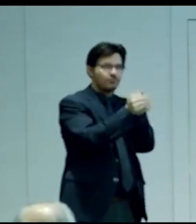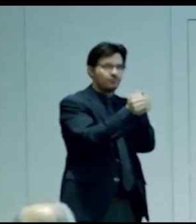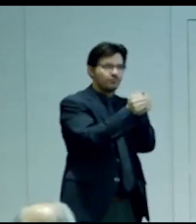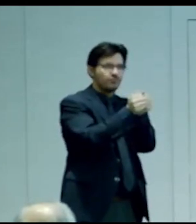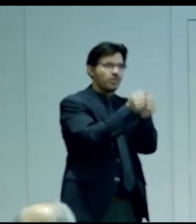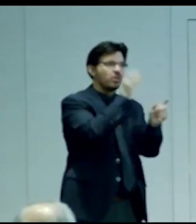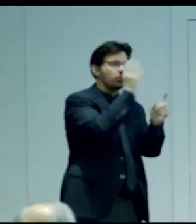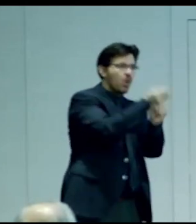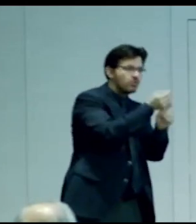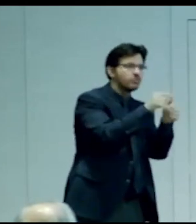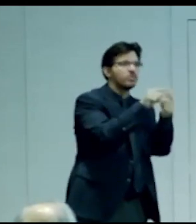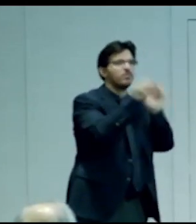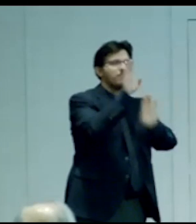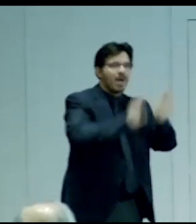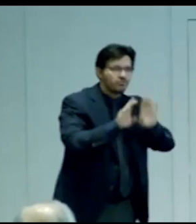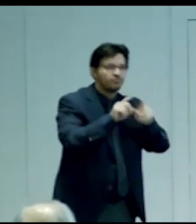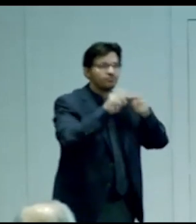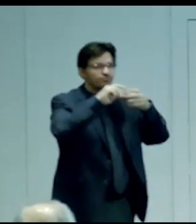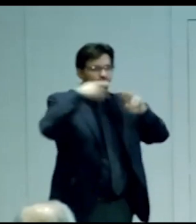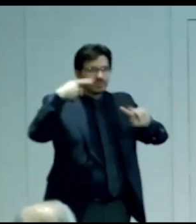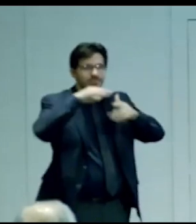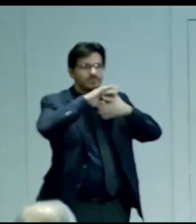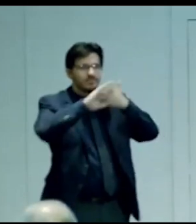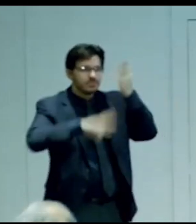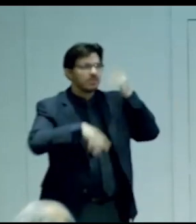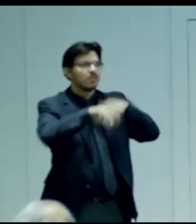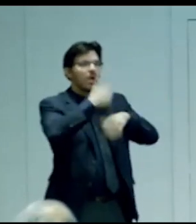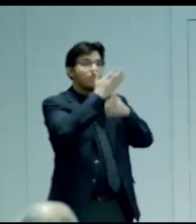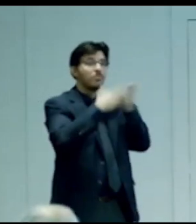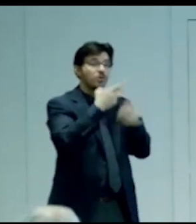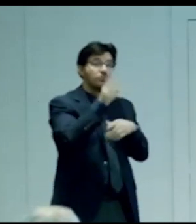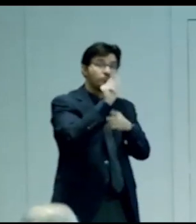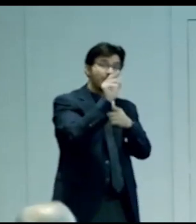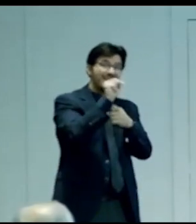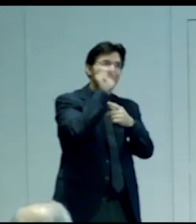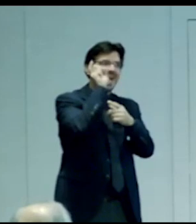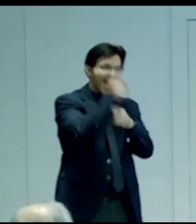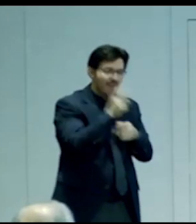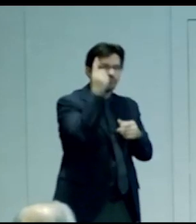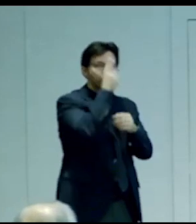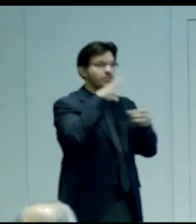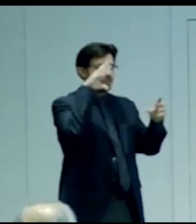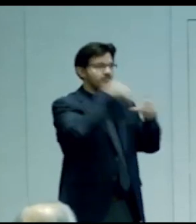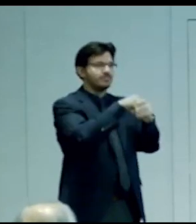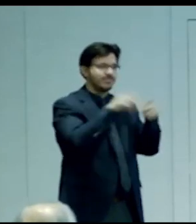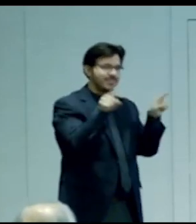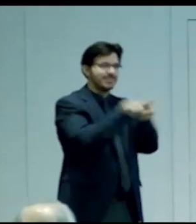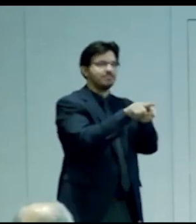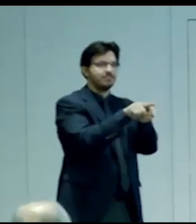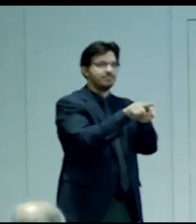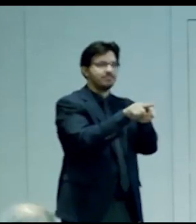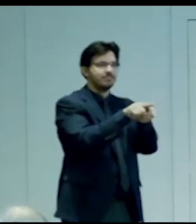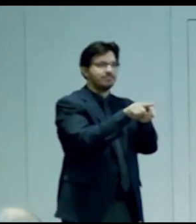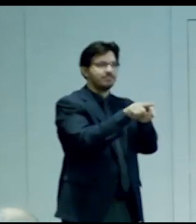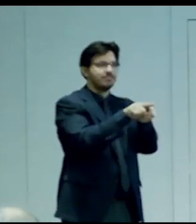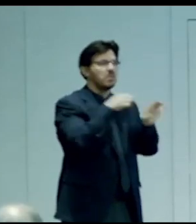and the biological and other aspects of a human being should be treated together. And so I thought, well, let me take